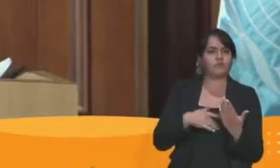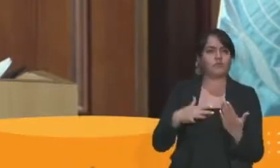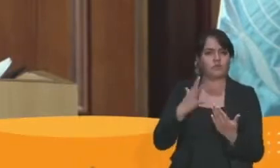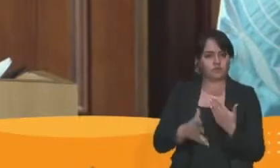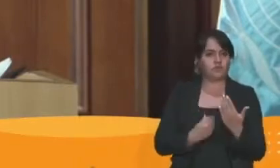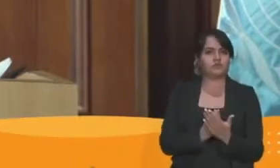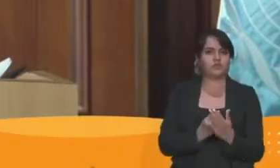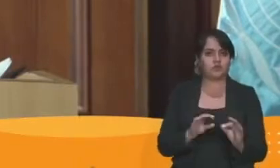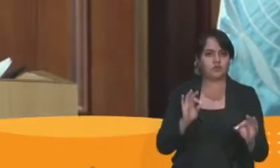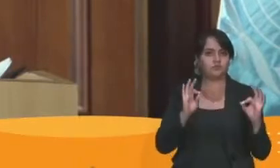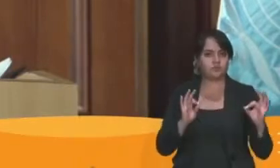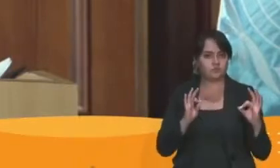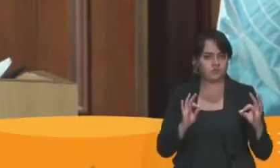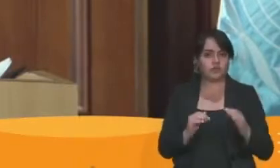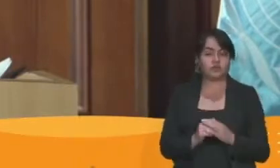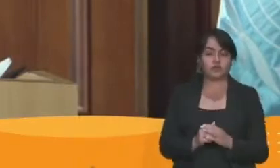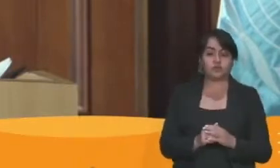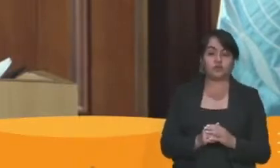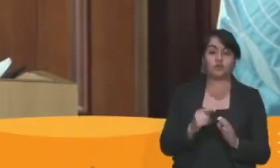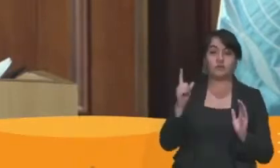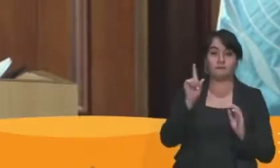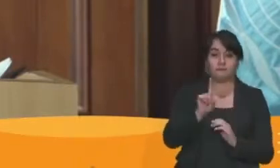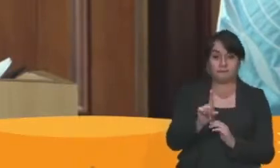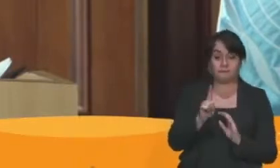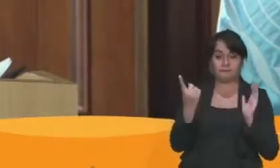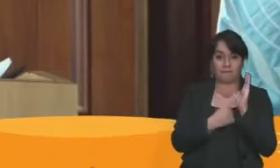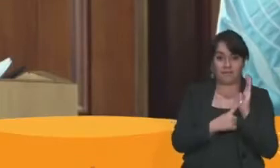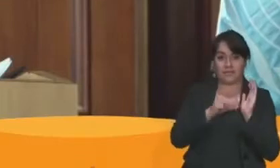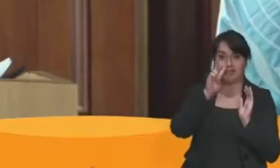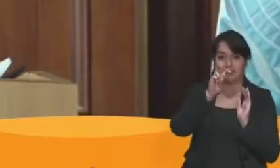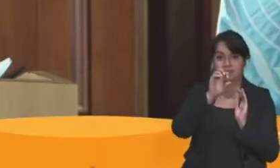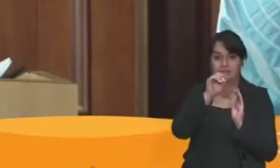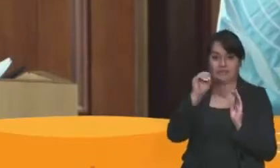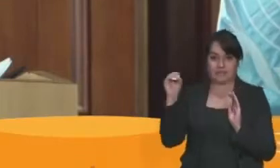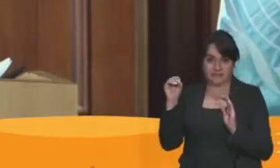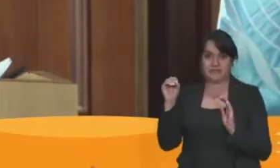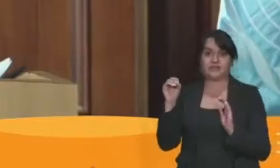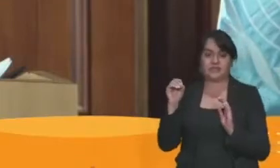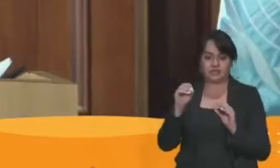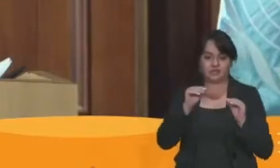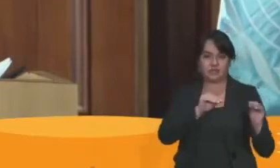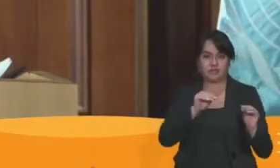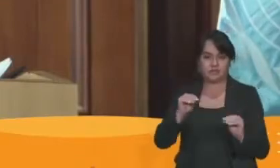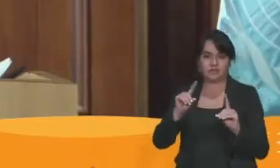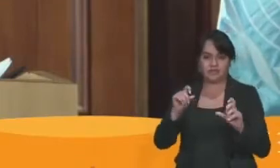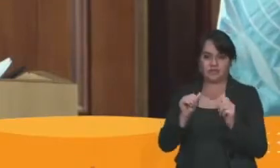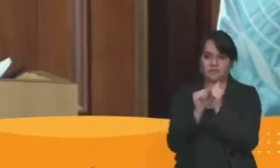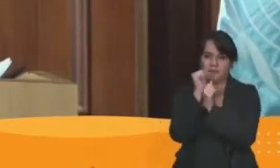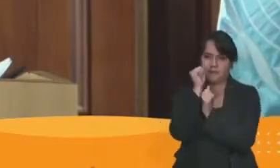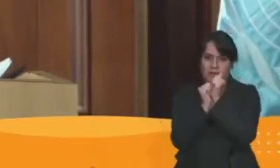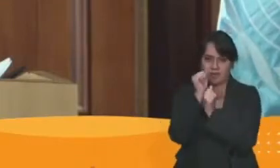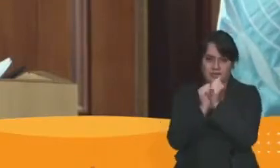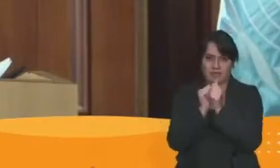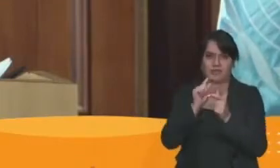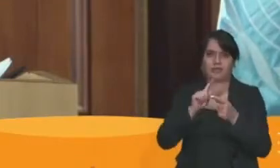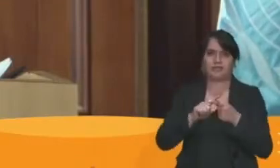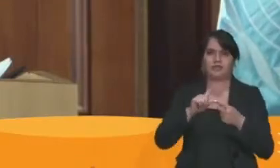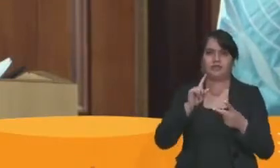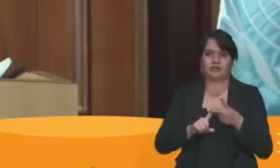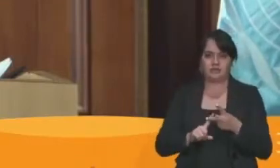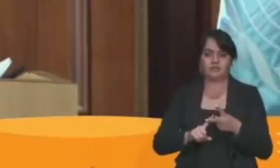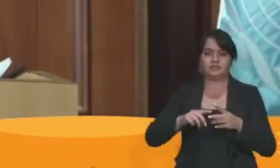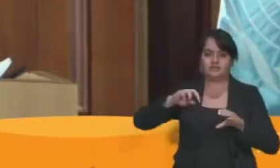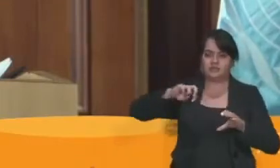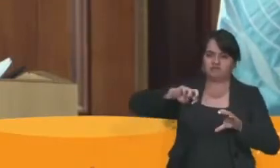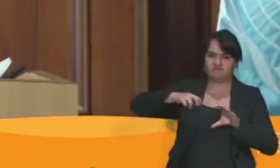very good results to be mentioned. More than 7,000 seizures of these heavy